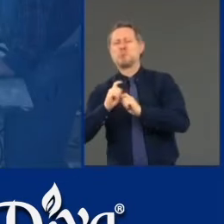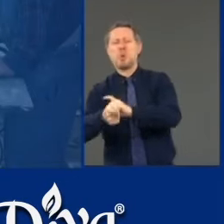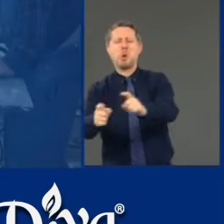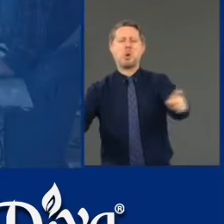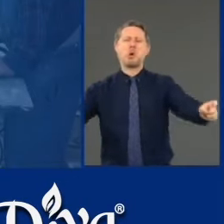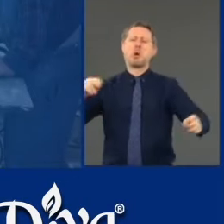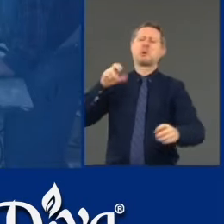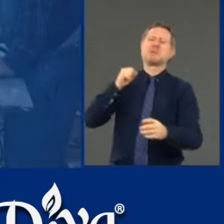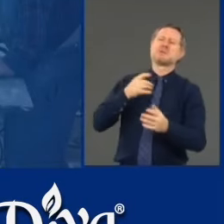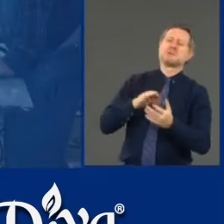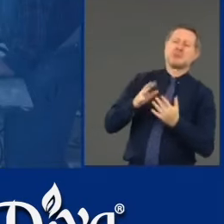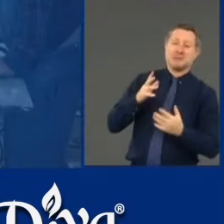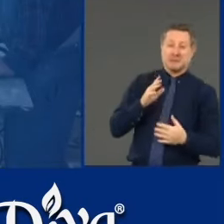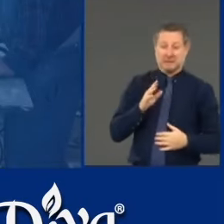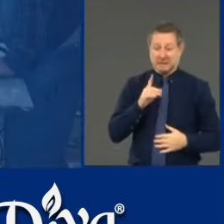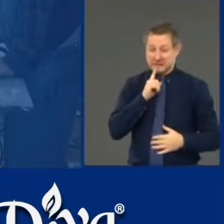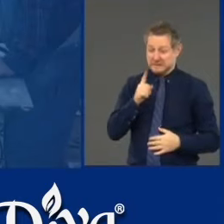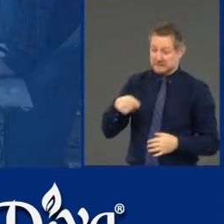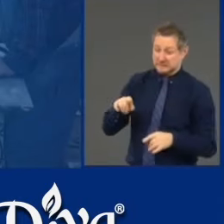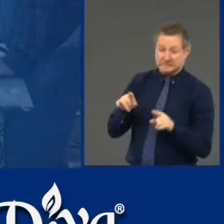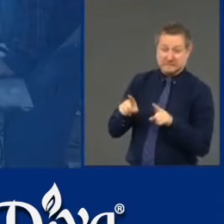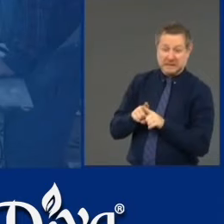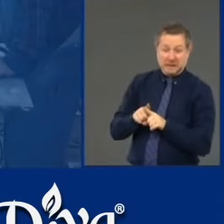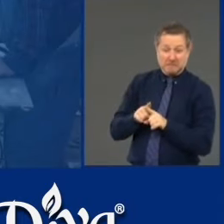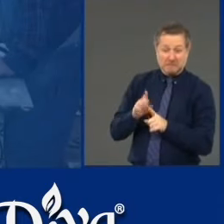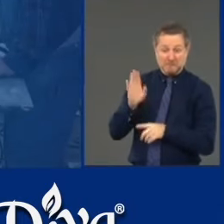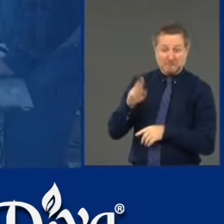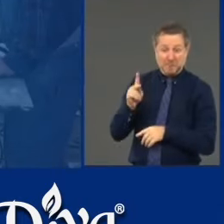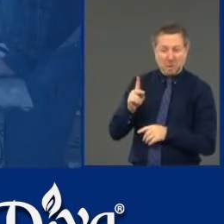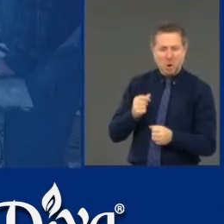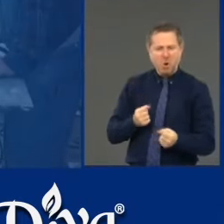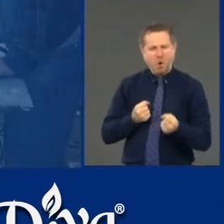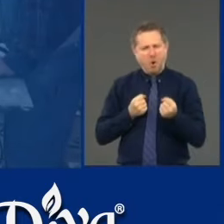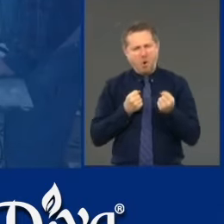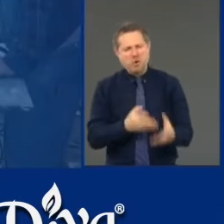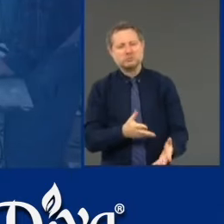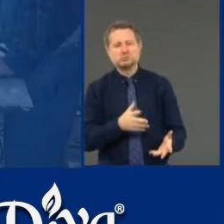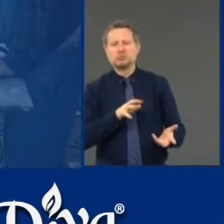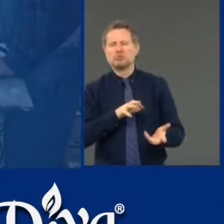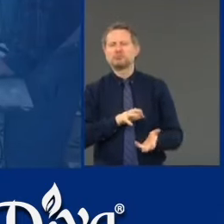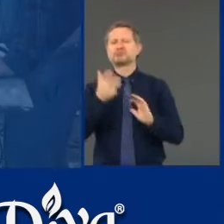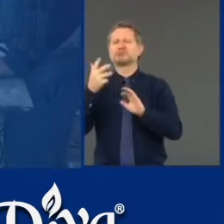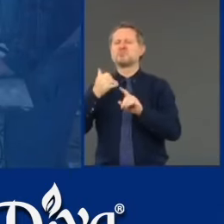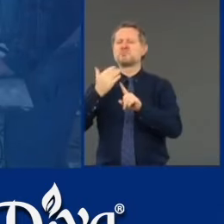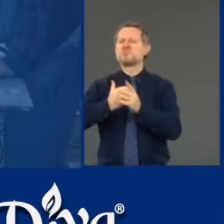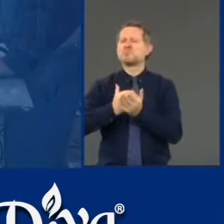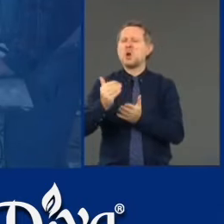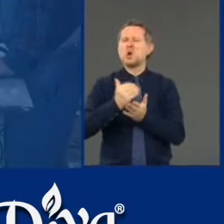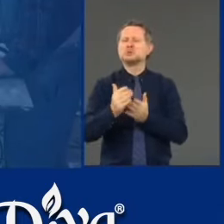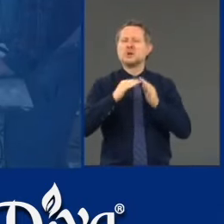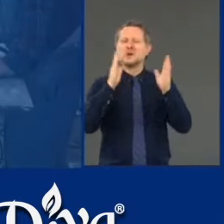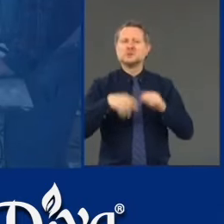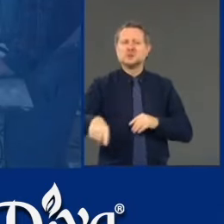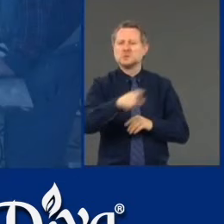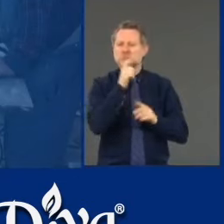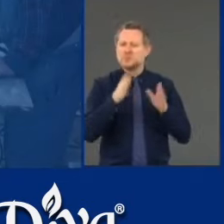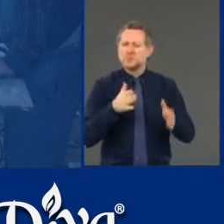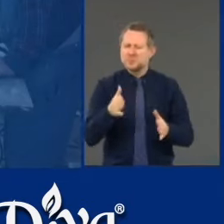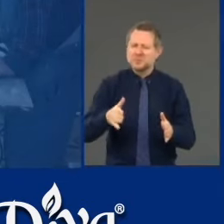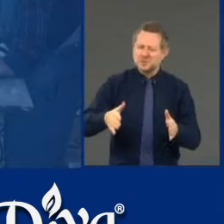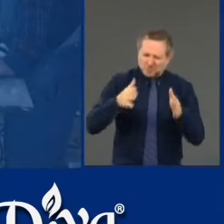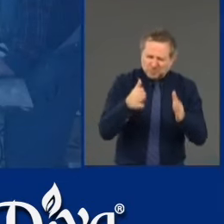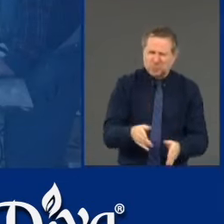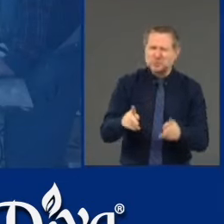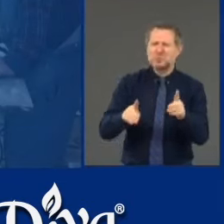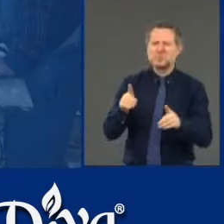that created the mortgage fraud in the first place, then get bailed out by the taxpayer, and wound up having parties